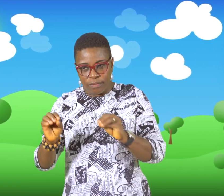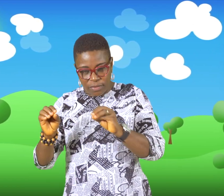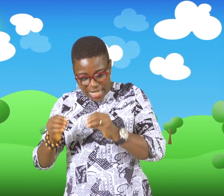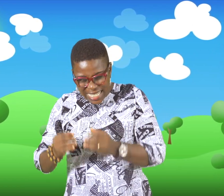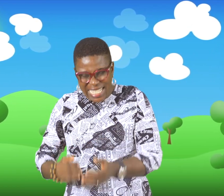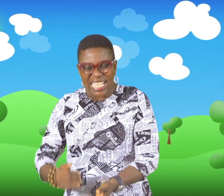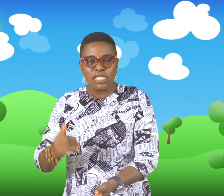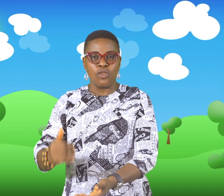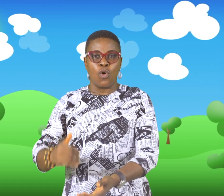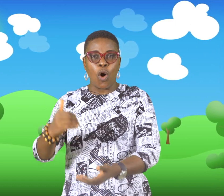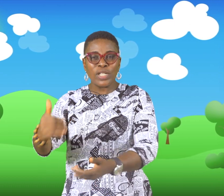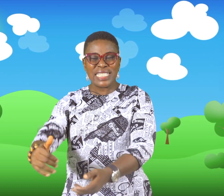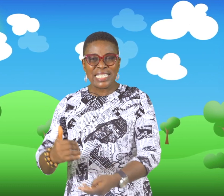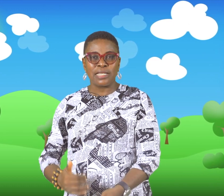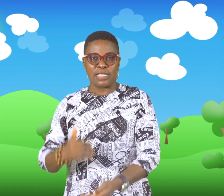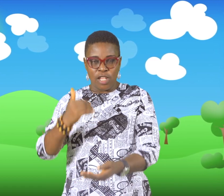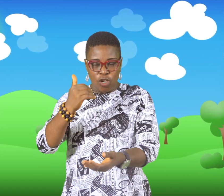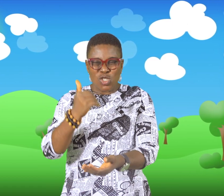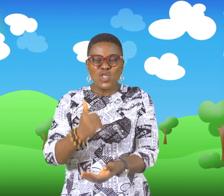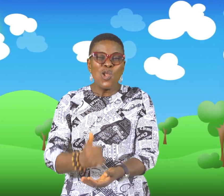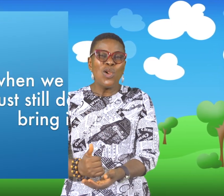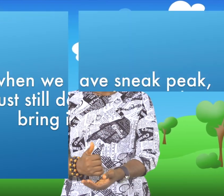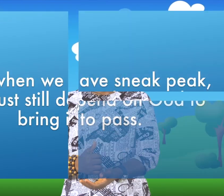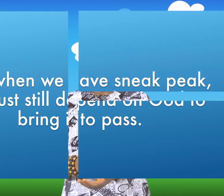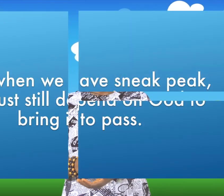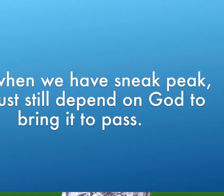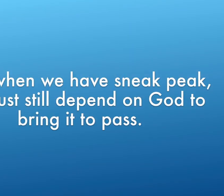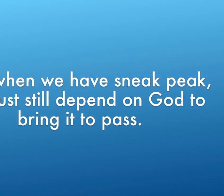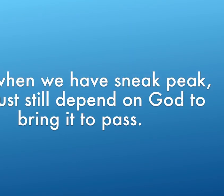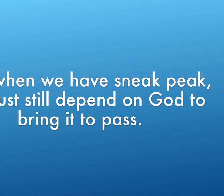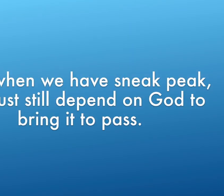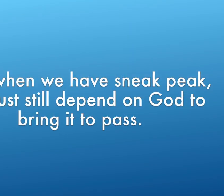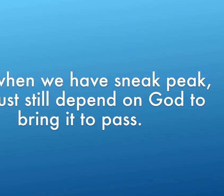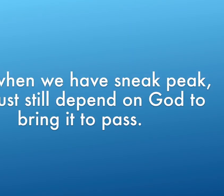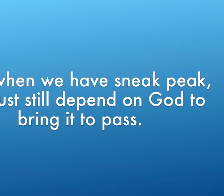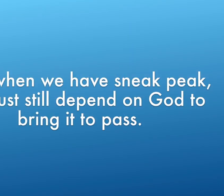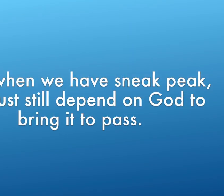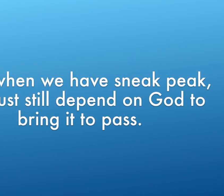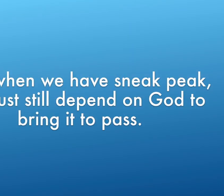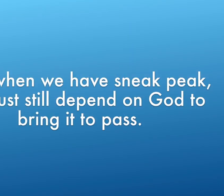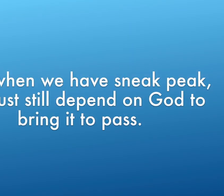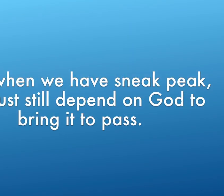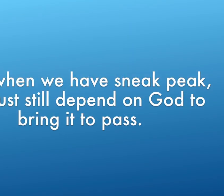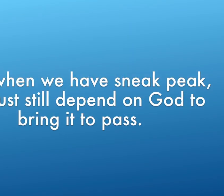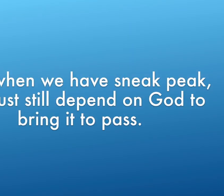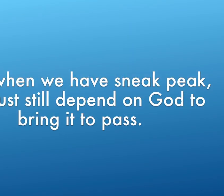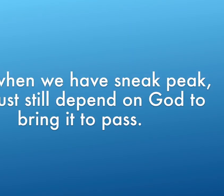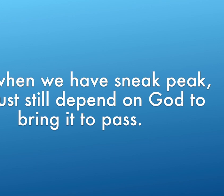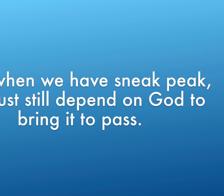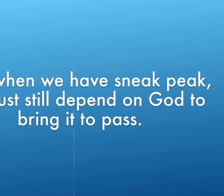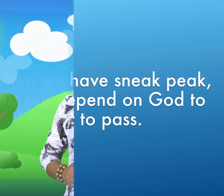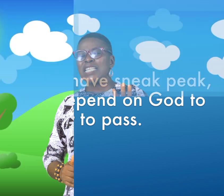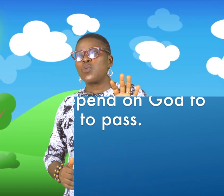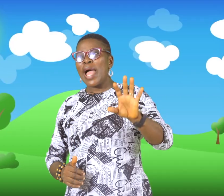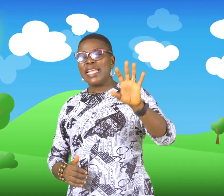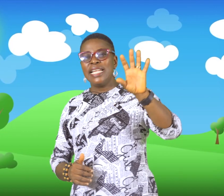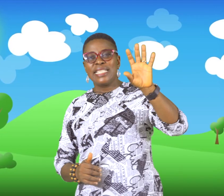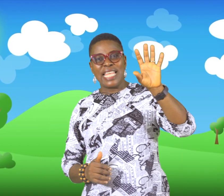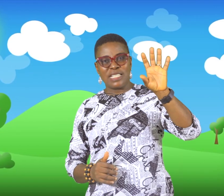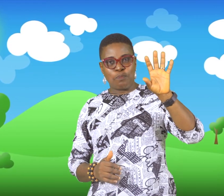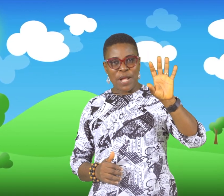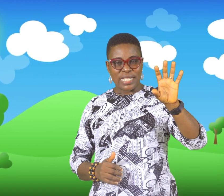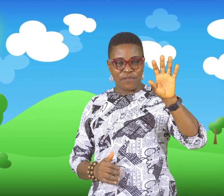and it takes you or takes us slowly through the door. And that's